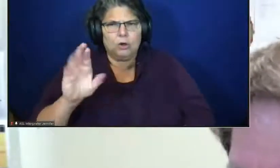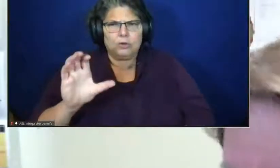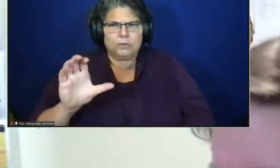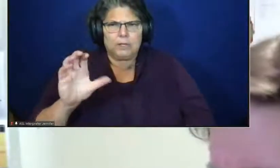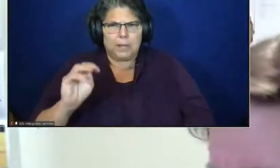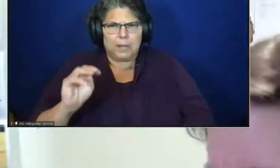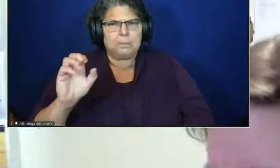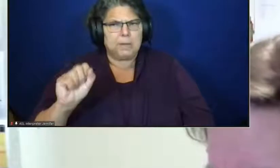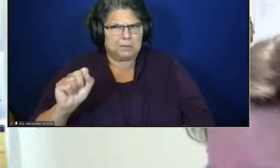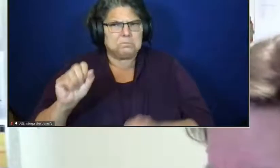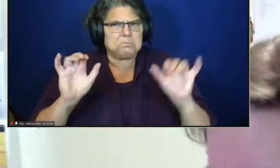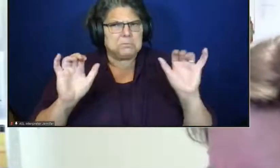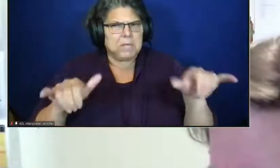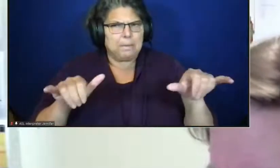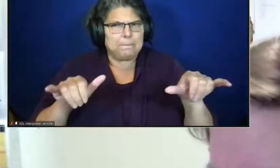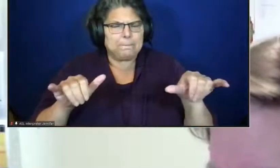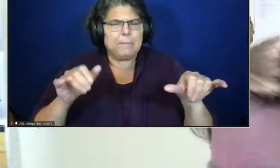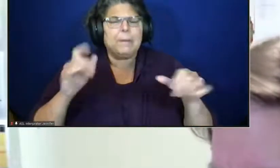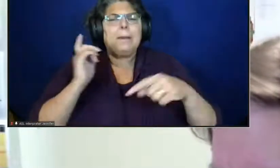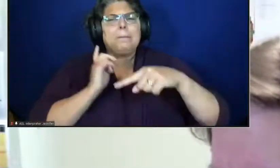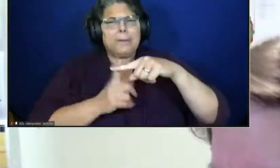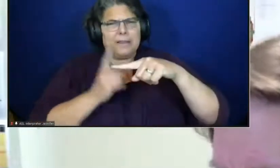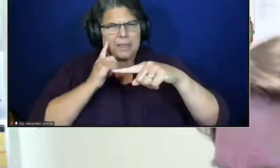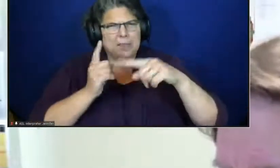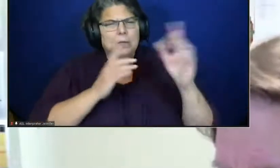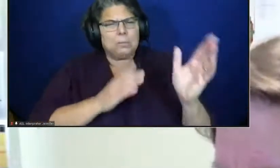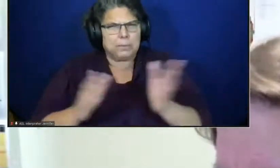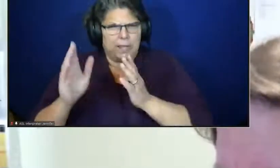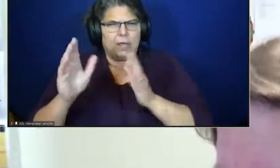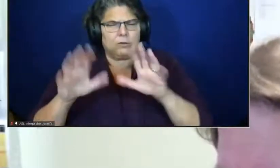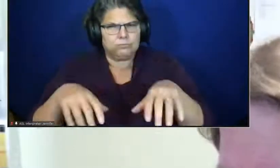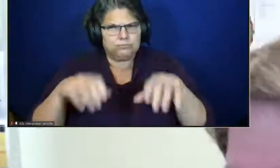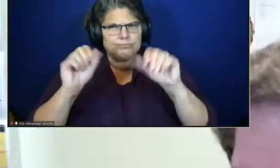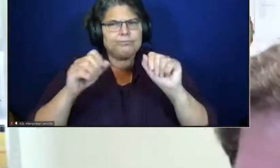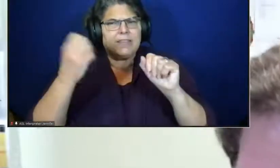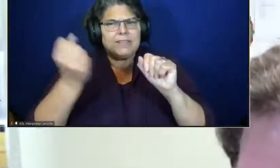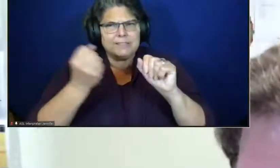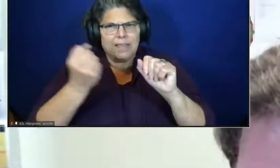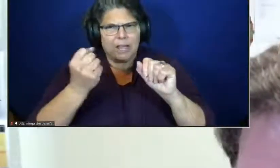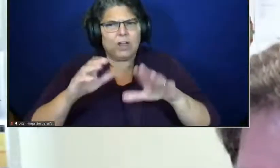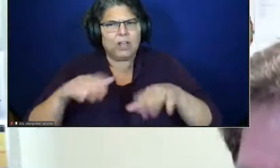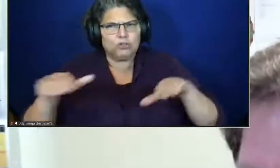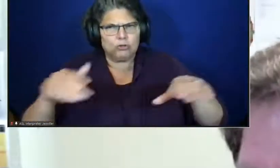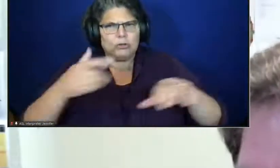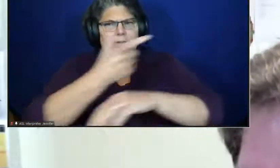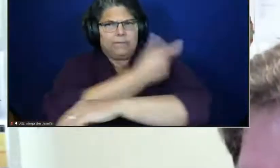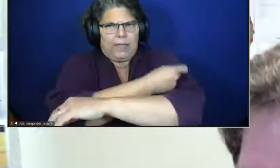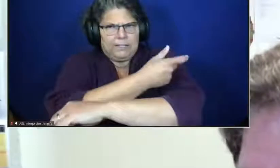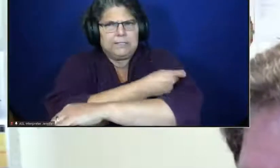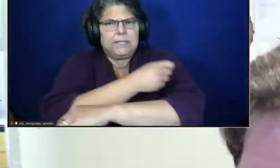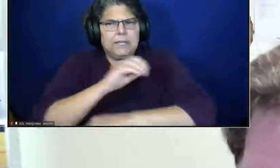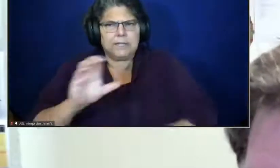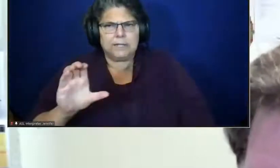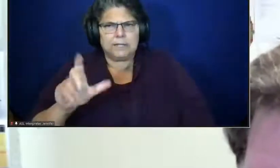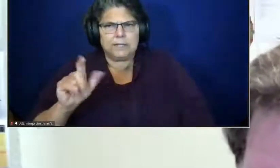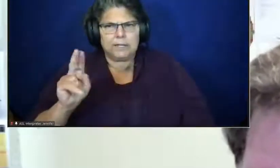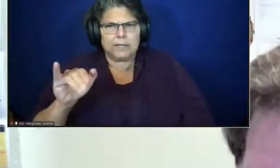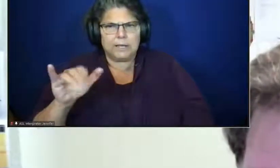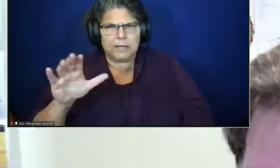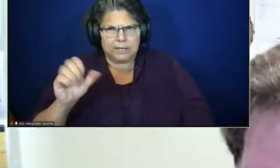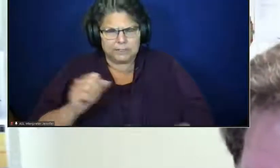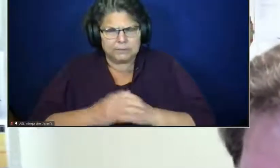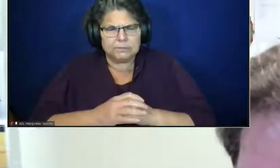same. They're also, I believe, planning some Saturday children's vaccine clinics. And the others